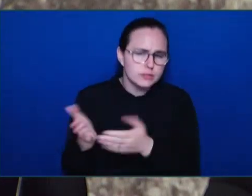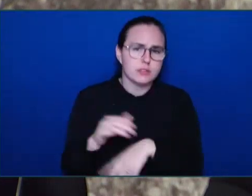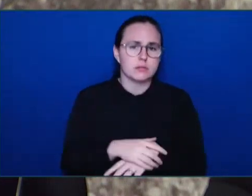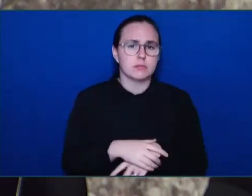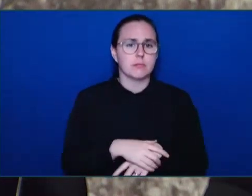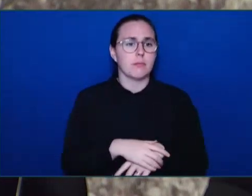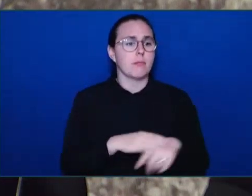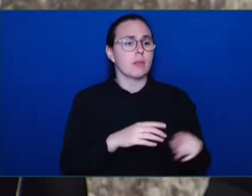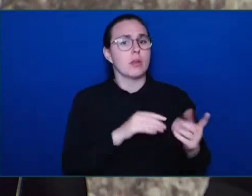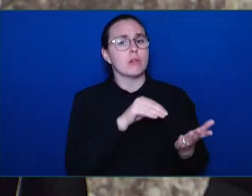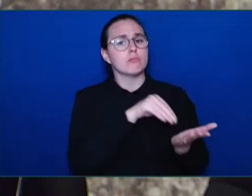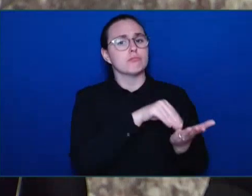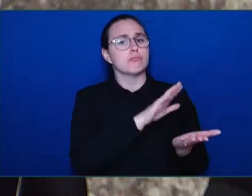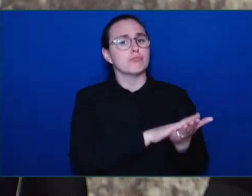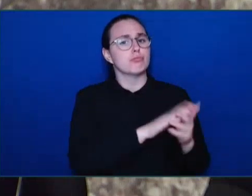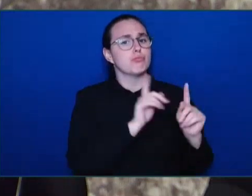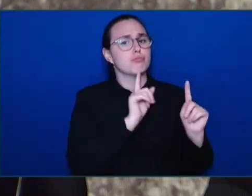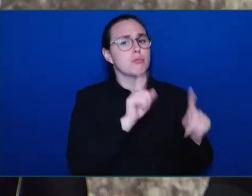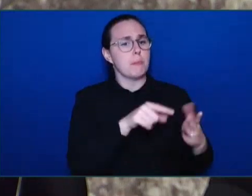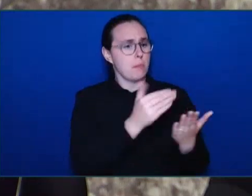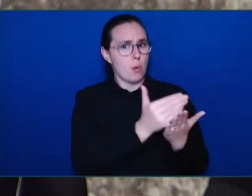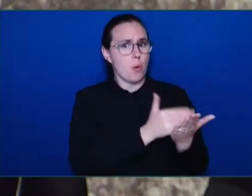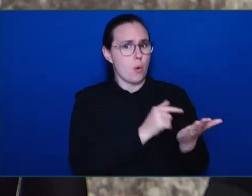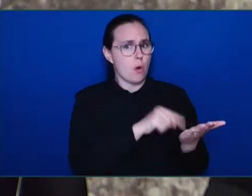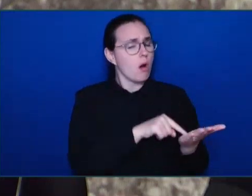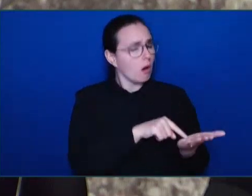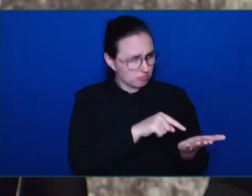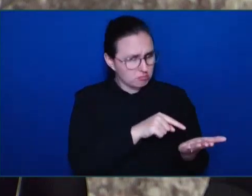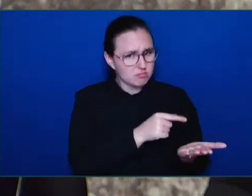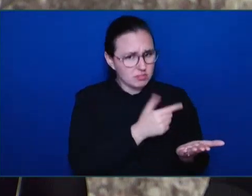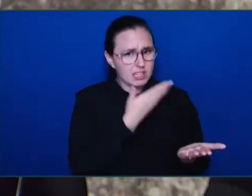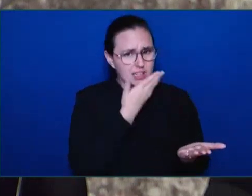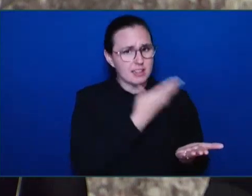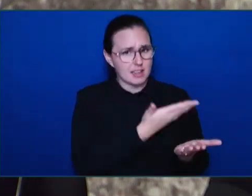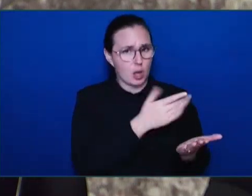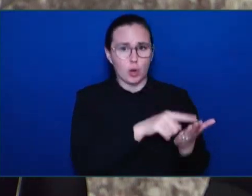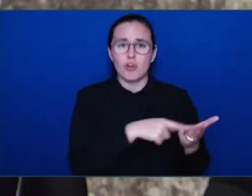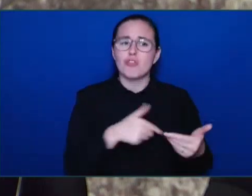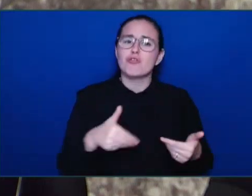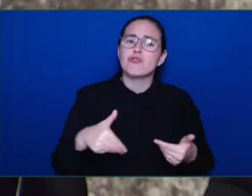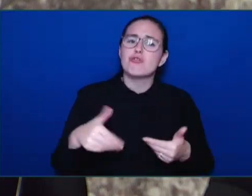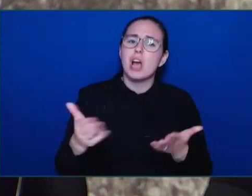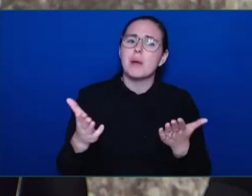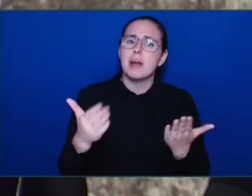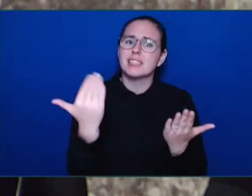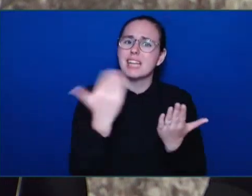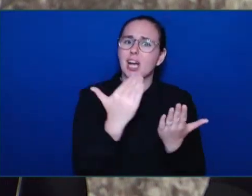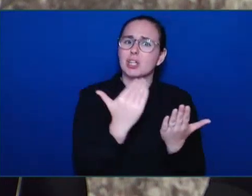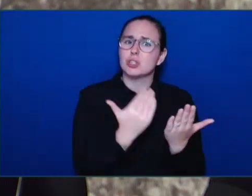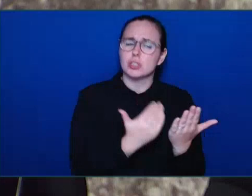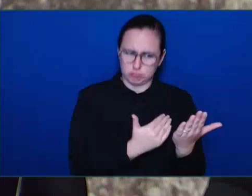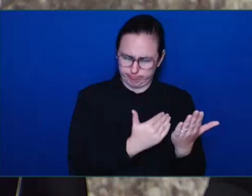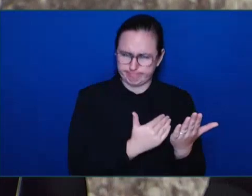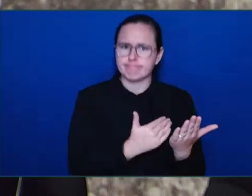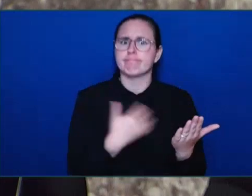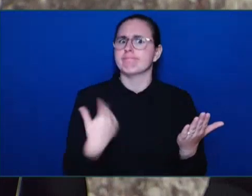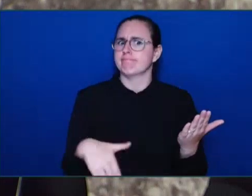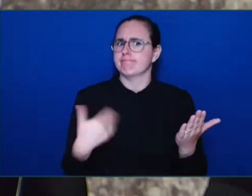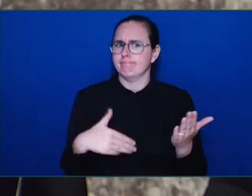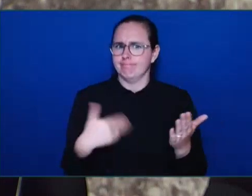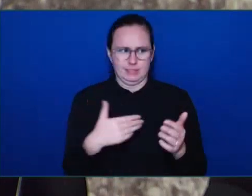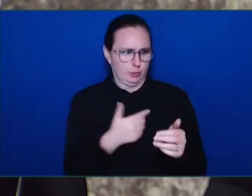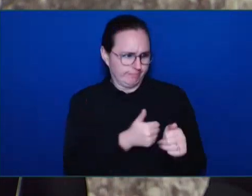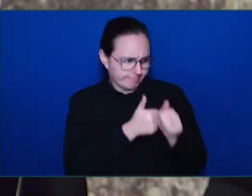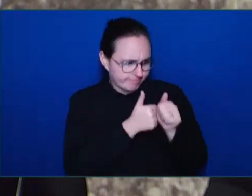seriously and we will be responding to them very quickly and in collaboration with our staff, with partner agencies,